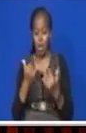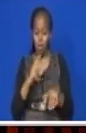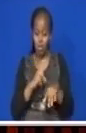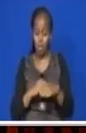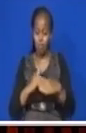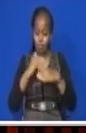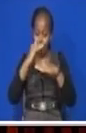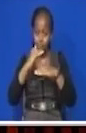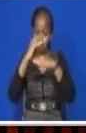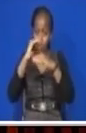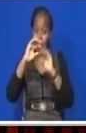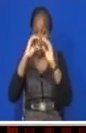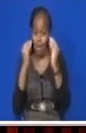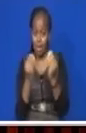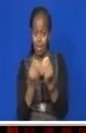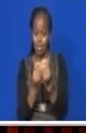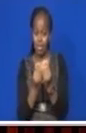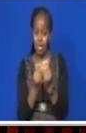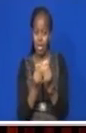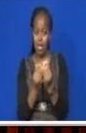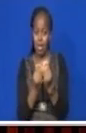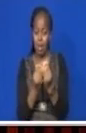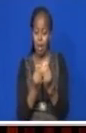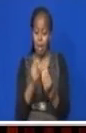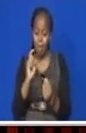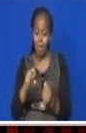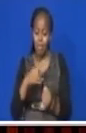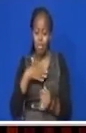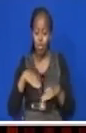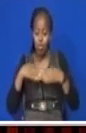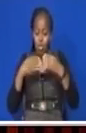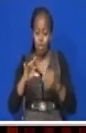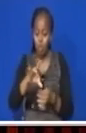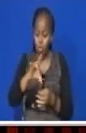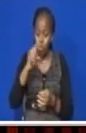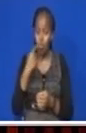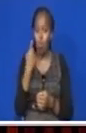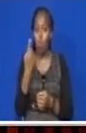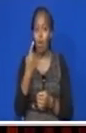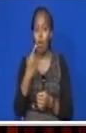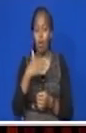choose one answer, which is correct. Don't choose 2. Don't imagine 2 answers are correct. It's always the best